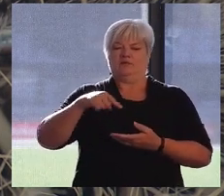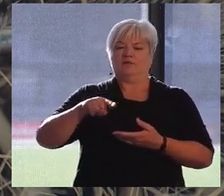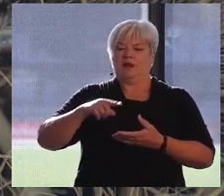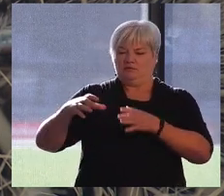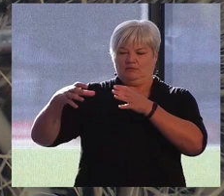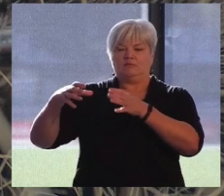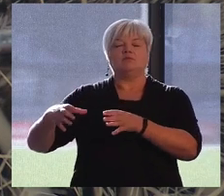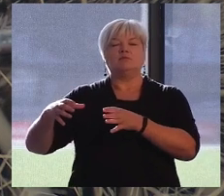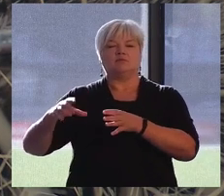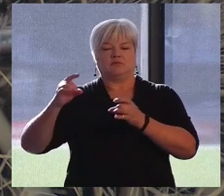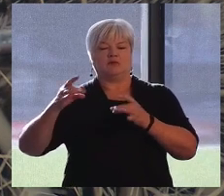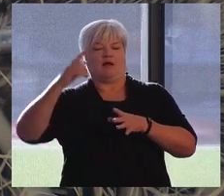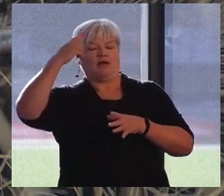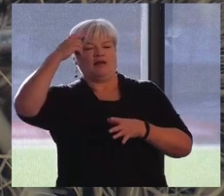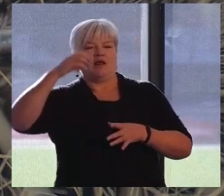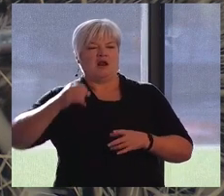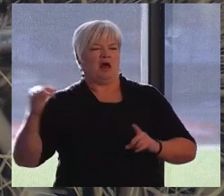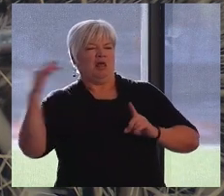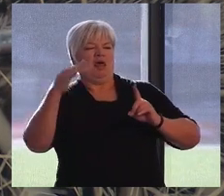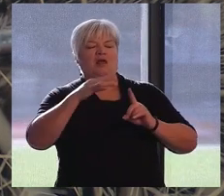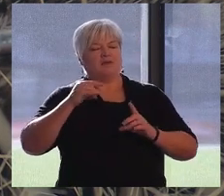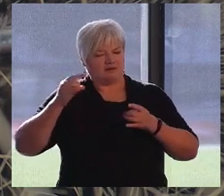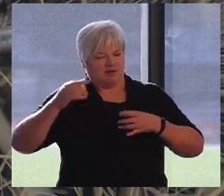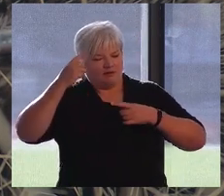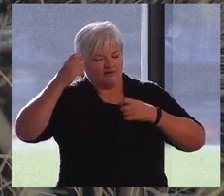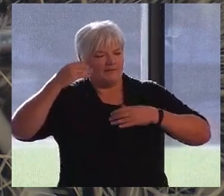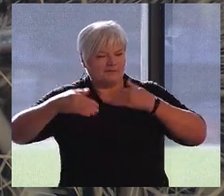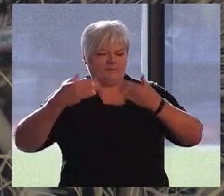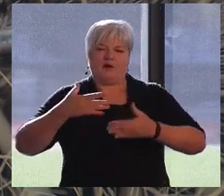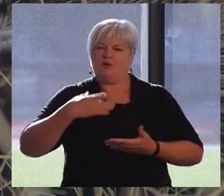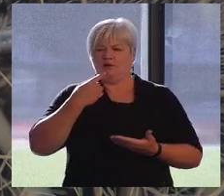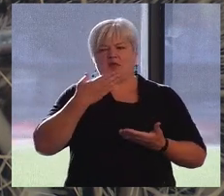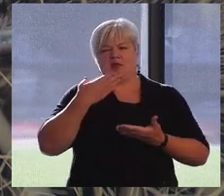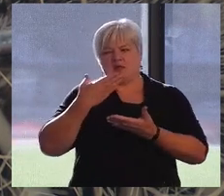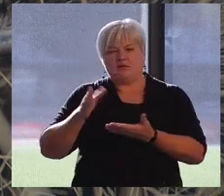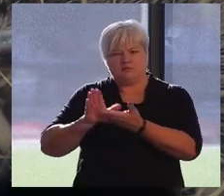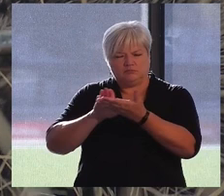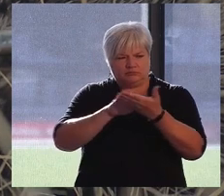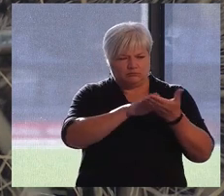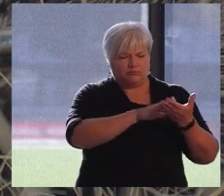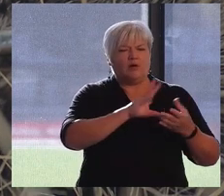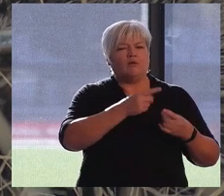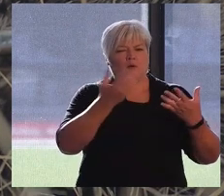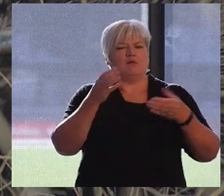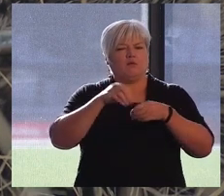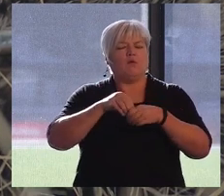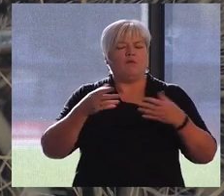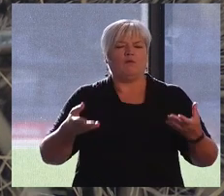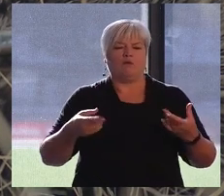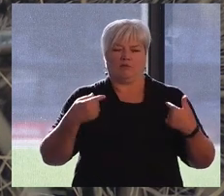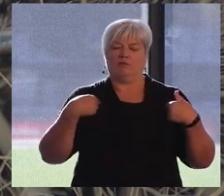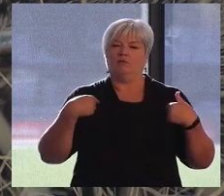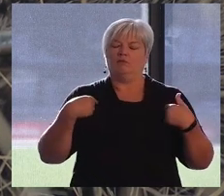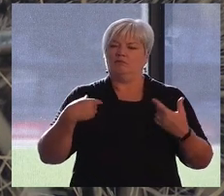it. So I want to really commend everyone that was involved in that on all sides of politics. You know, the people that I have really had the